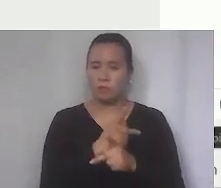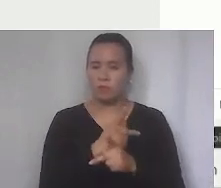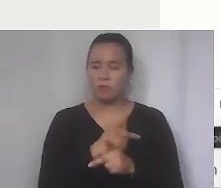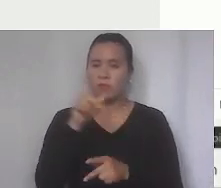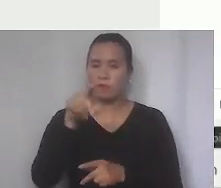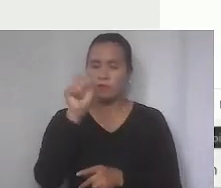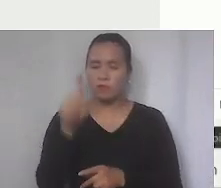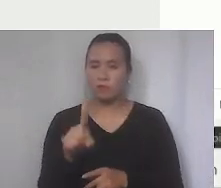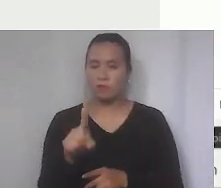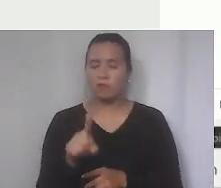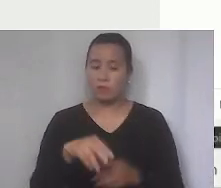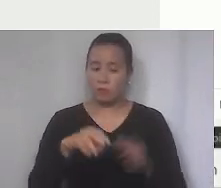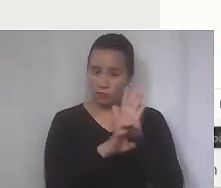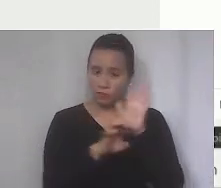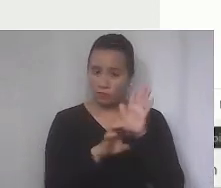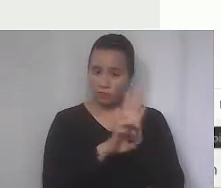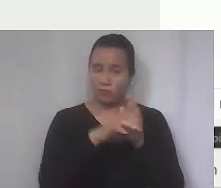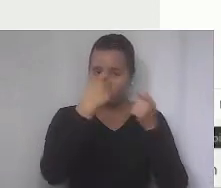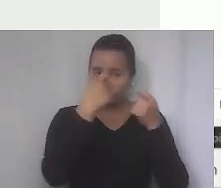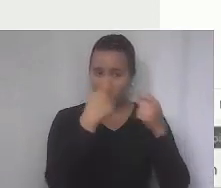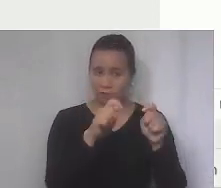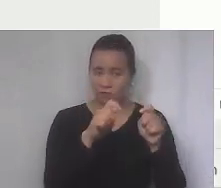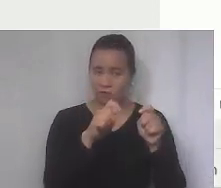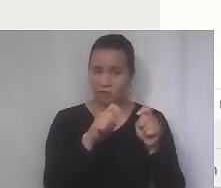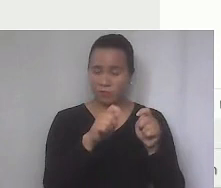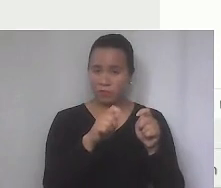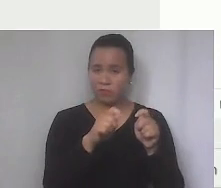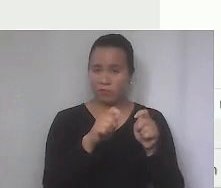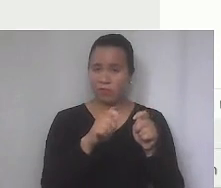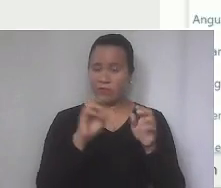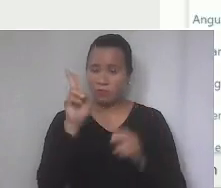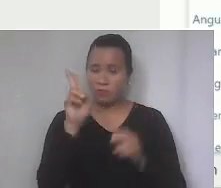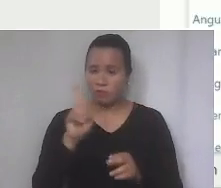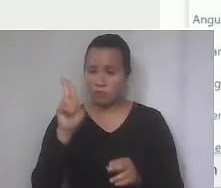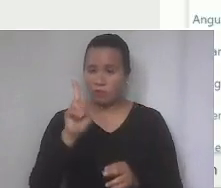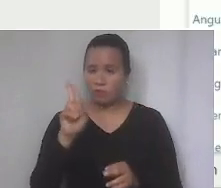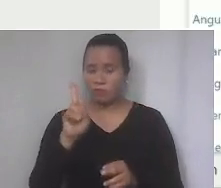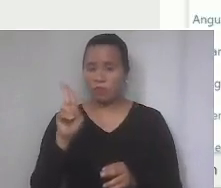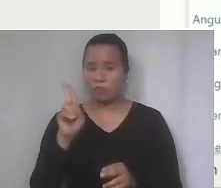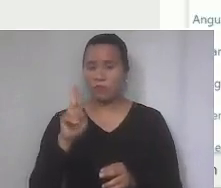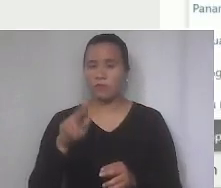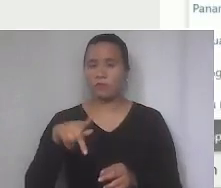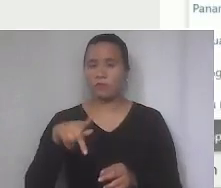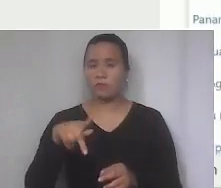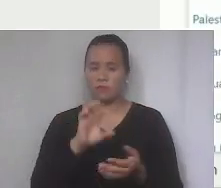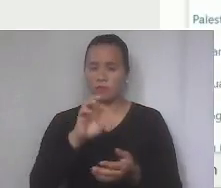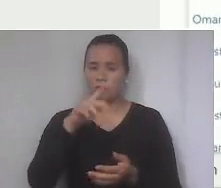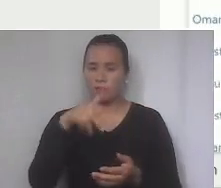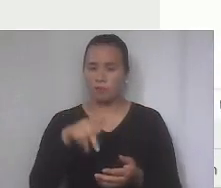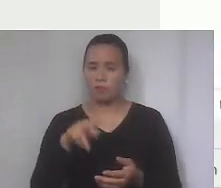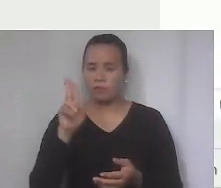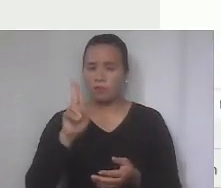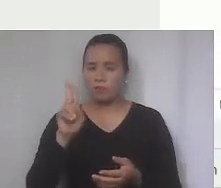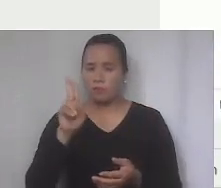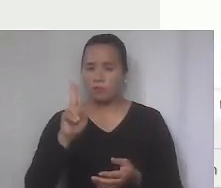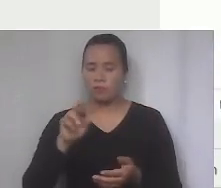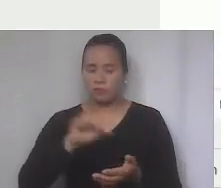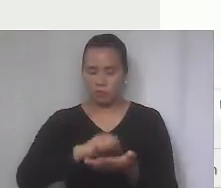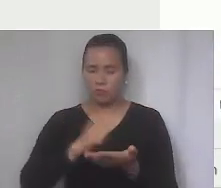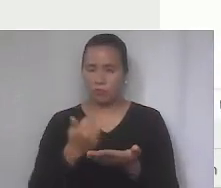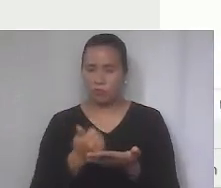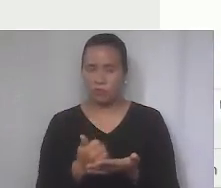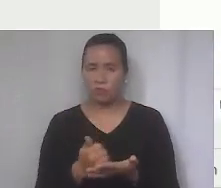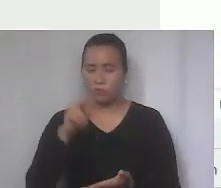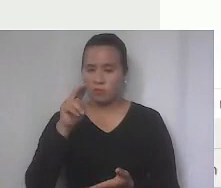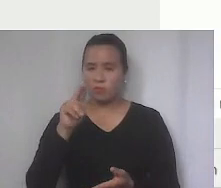natin i-authenticate ang phone para mag-secure ang ating account. So, piliin natin yung country, which in this case, the